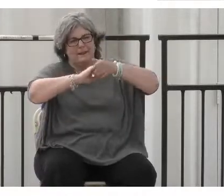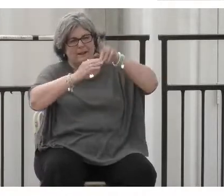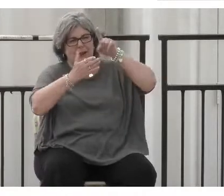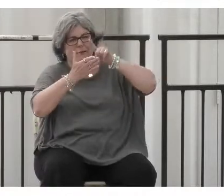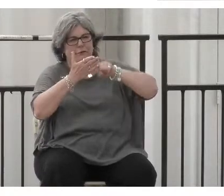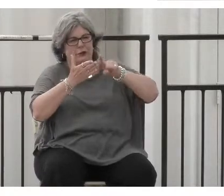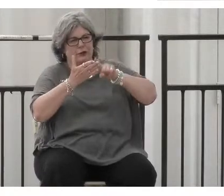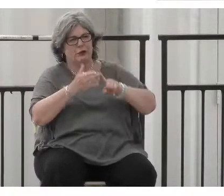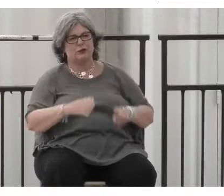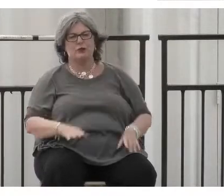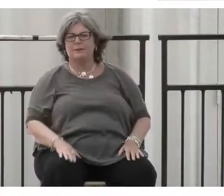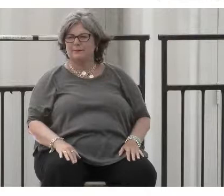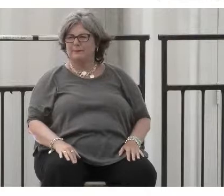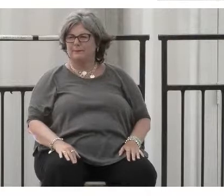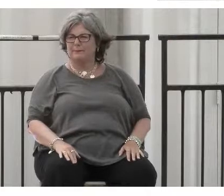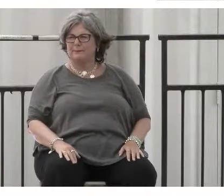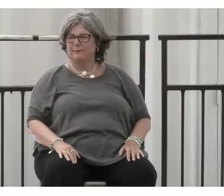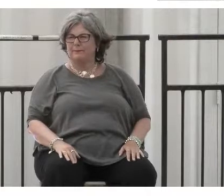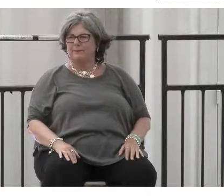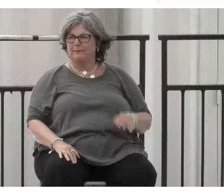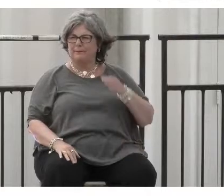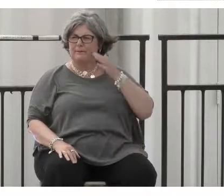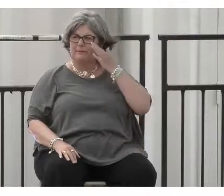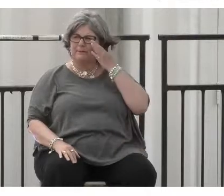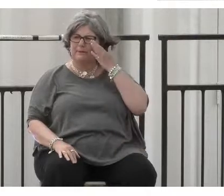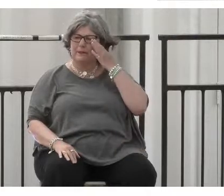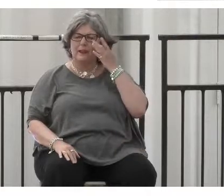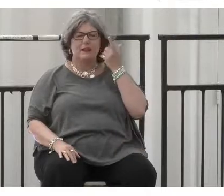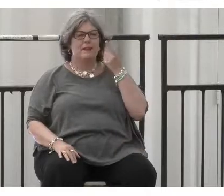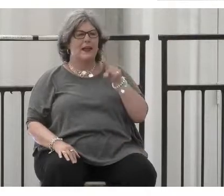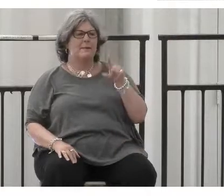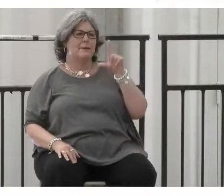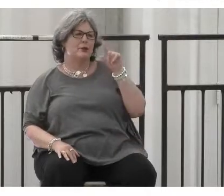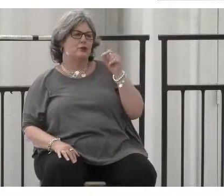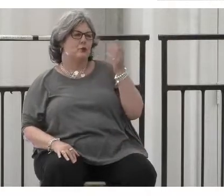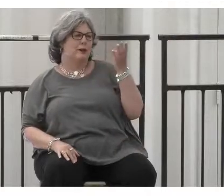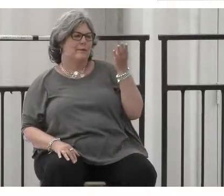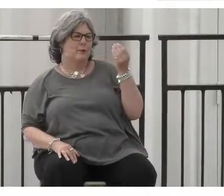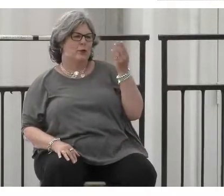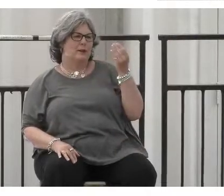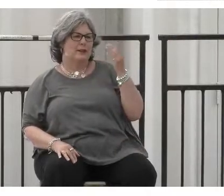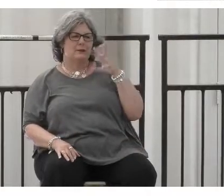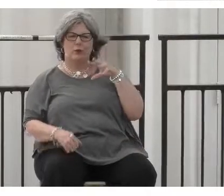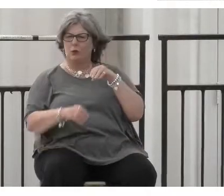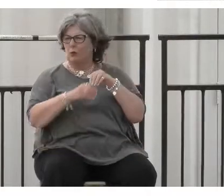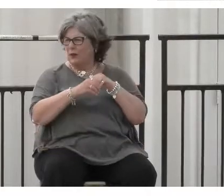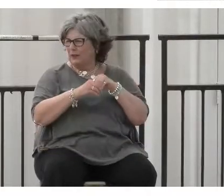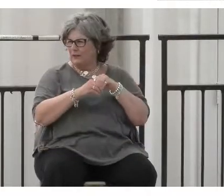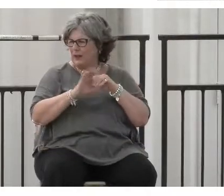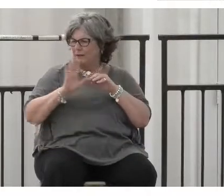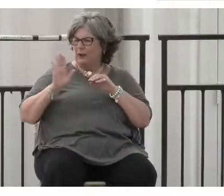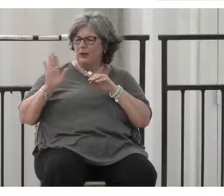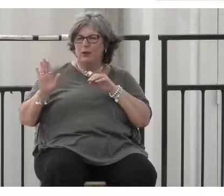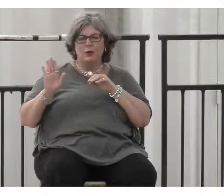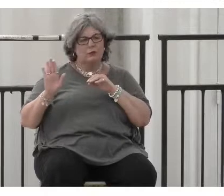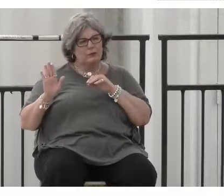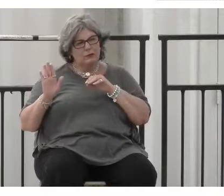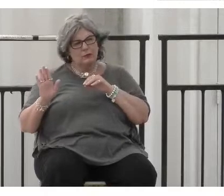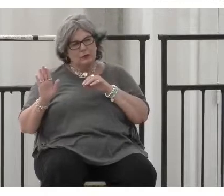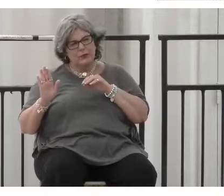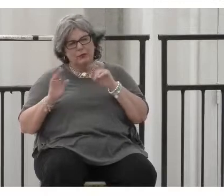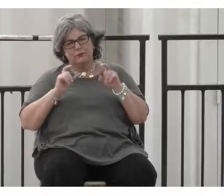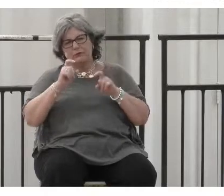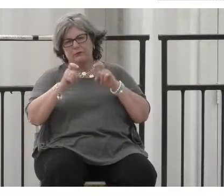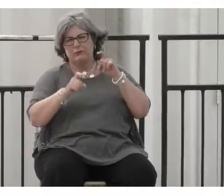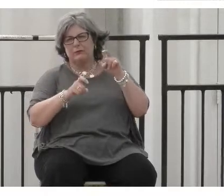research body, which is what we did initially in the 2014 when we were involved with Michelle's contribution